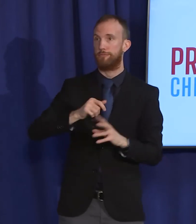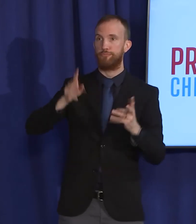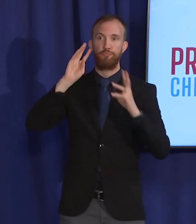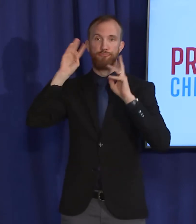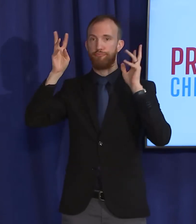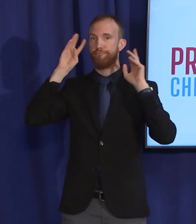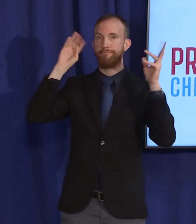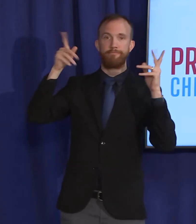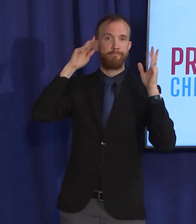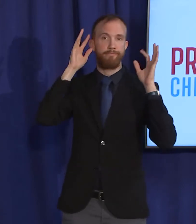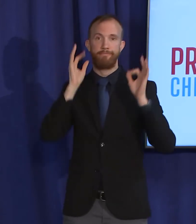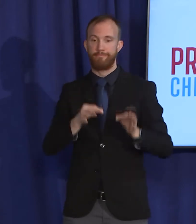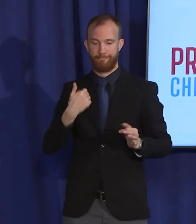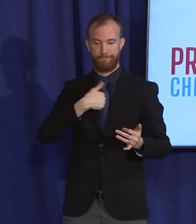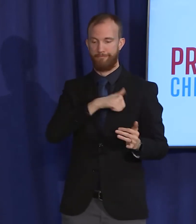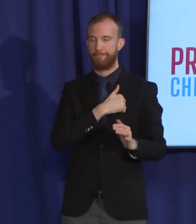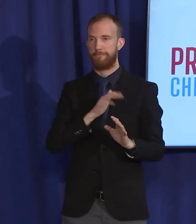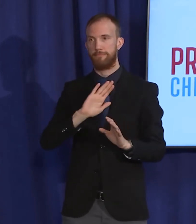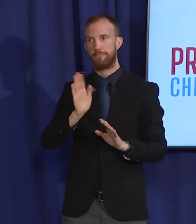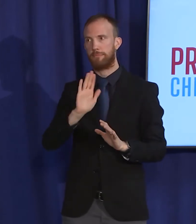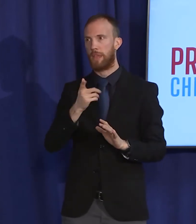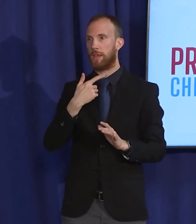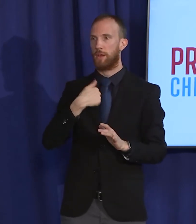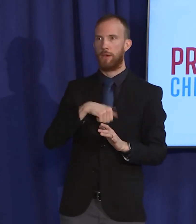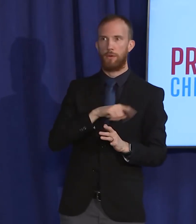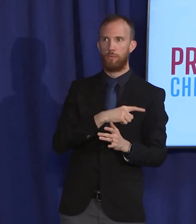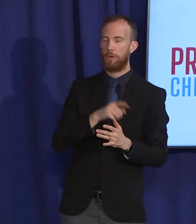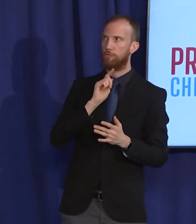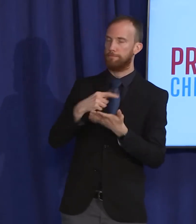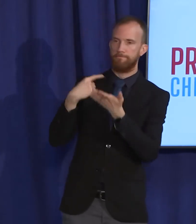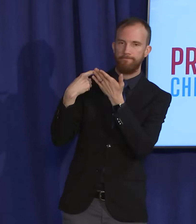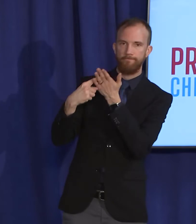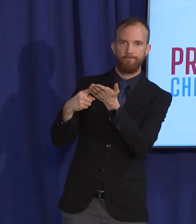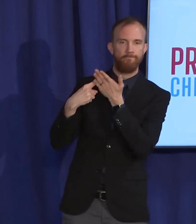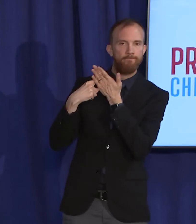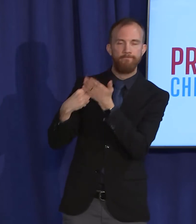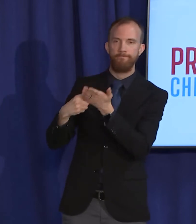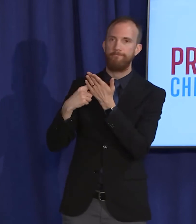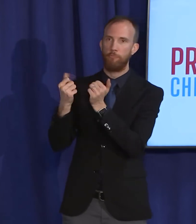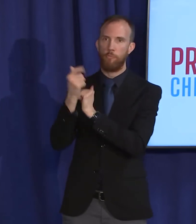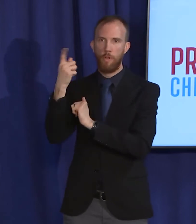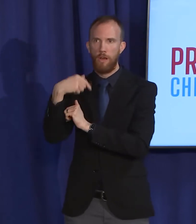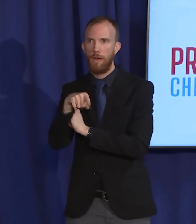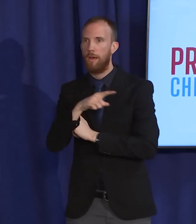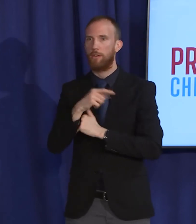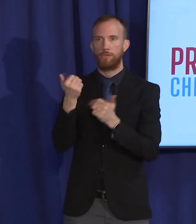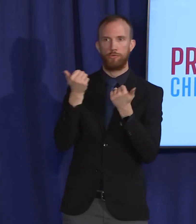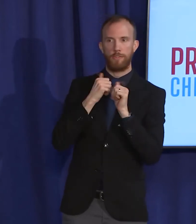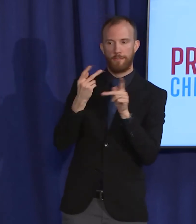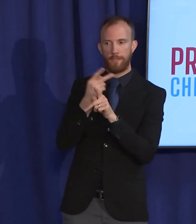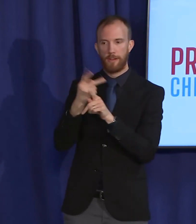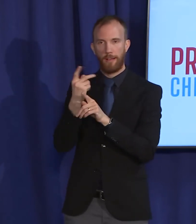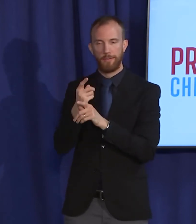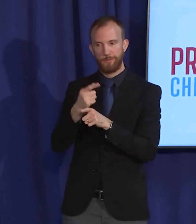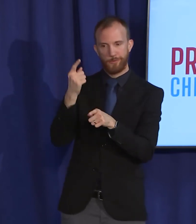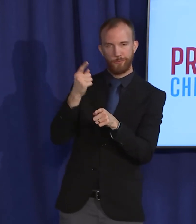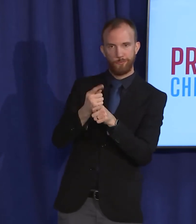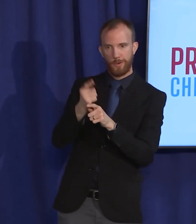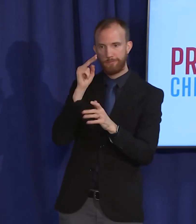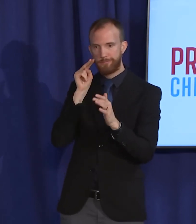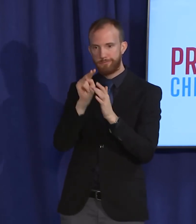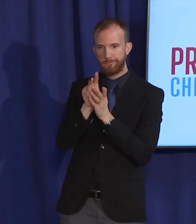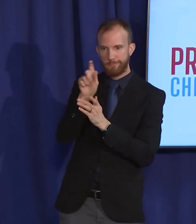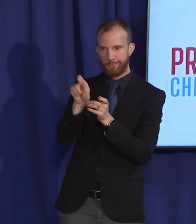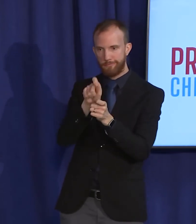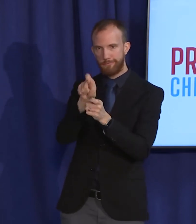our own. We're doing this based upon a lot of conversations and a lot of predictions about what the supply is going to look like. And